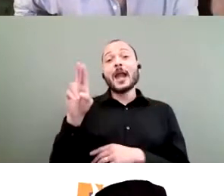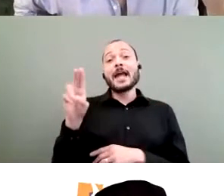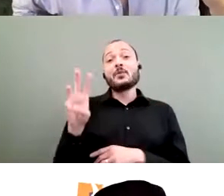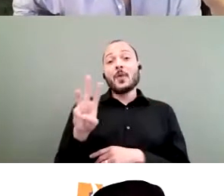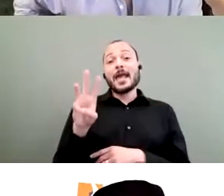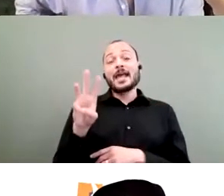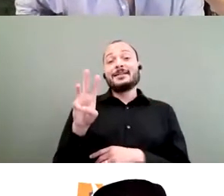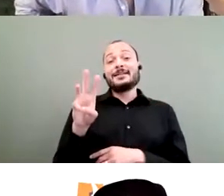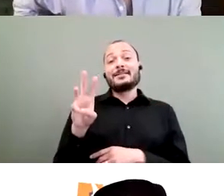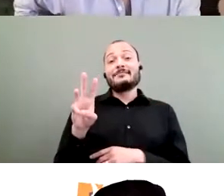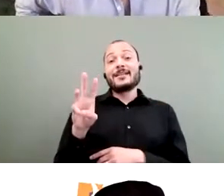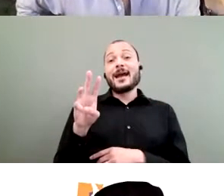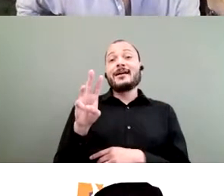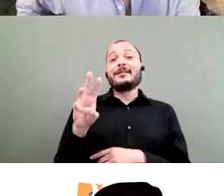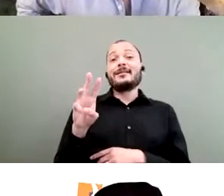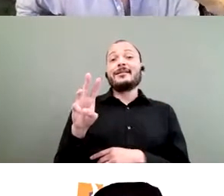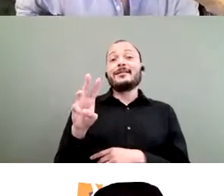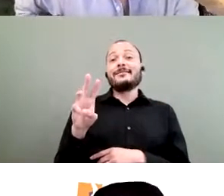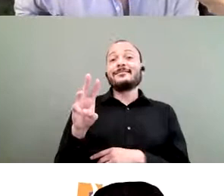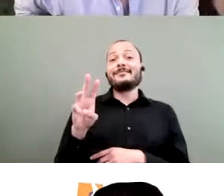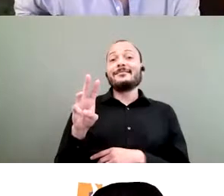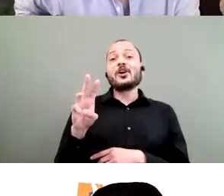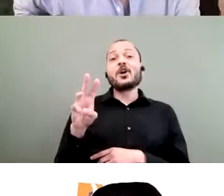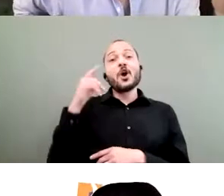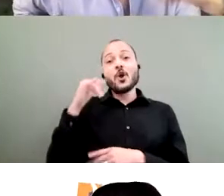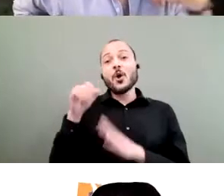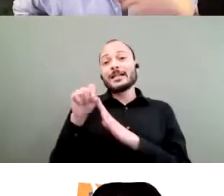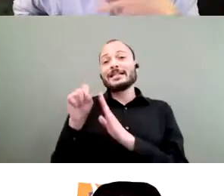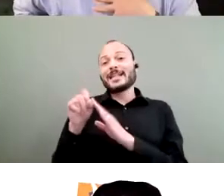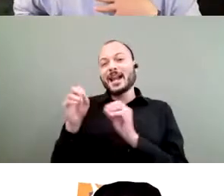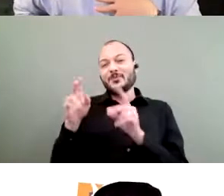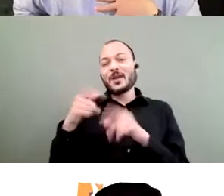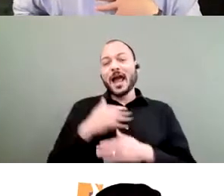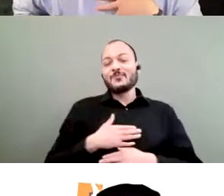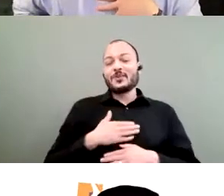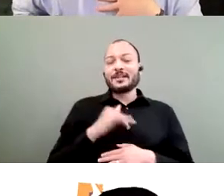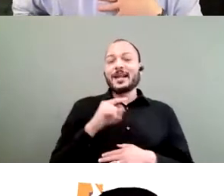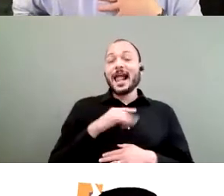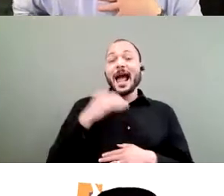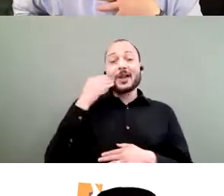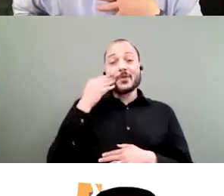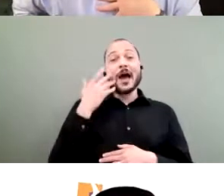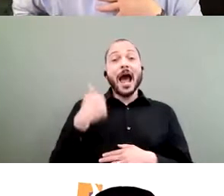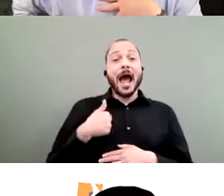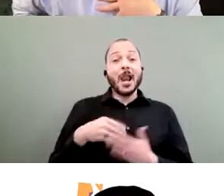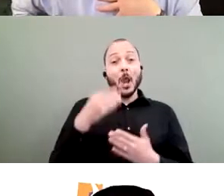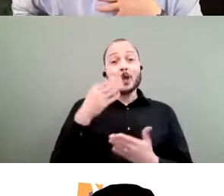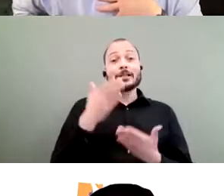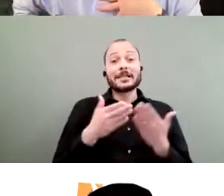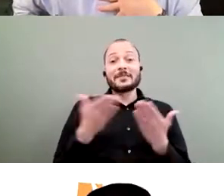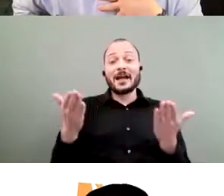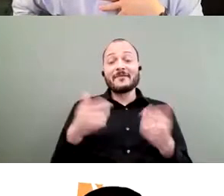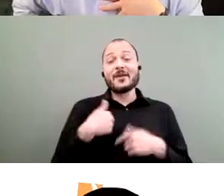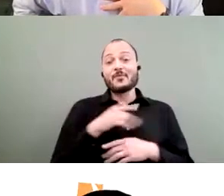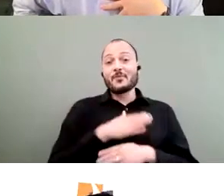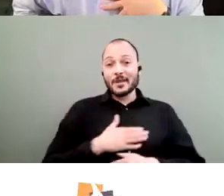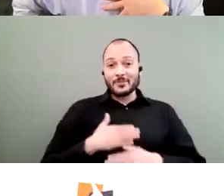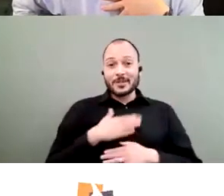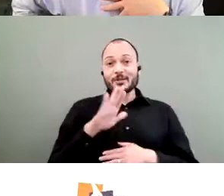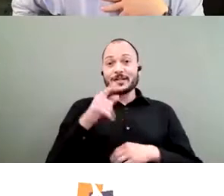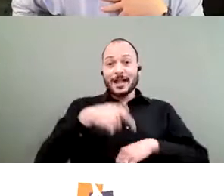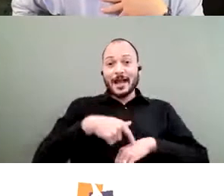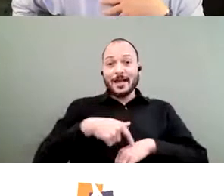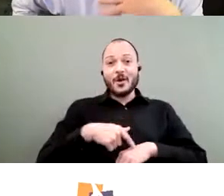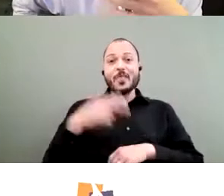MedSedic, Golden State Opportunity. So appreciate it. I know I learned some stuff And we appreciate your time on this